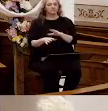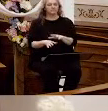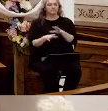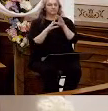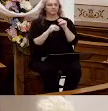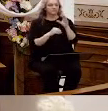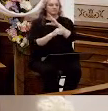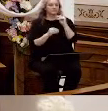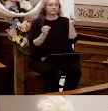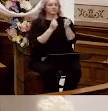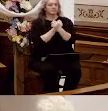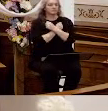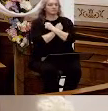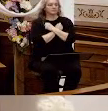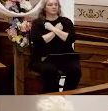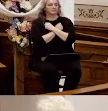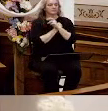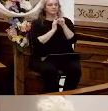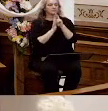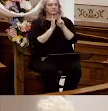acceptance and love rule.